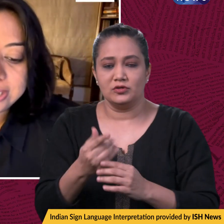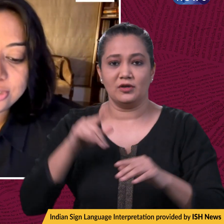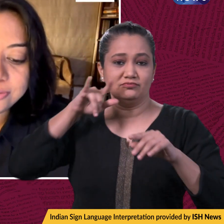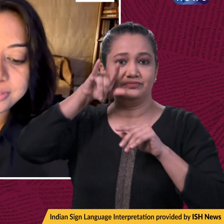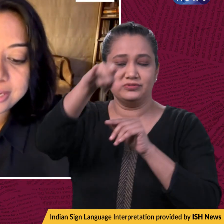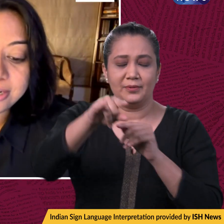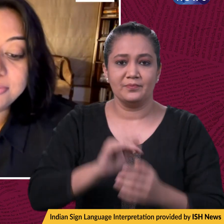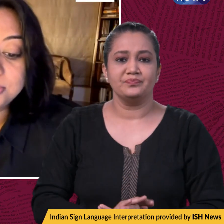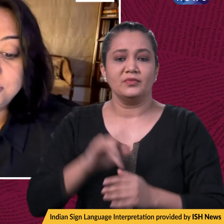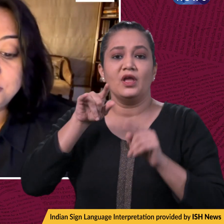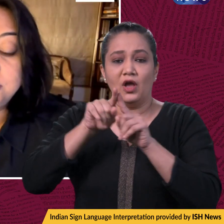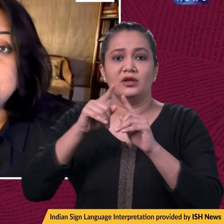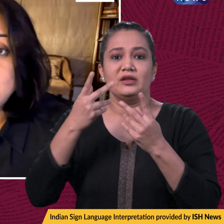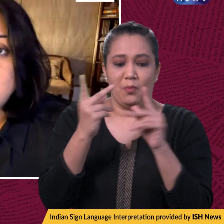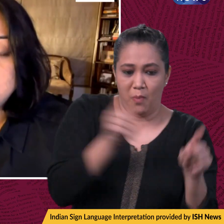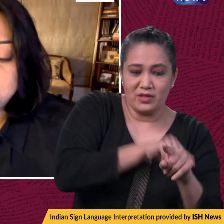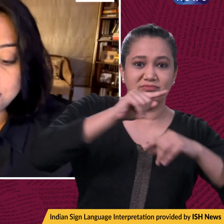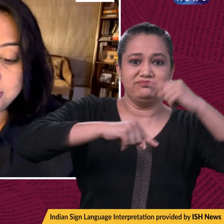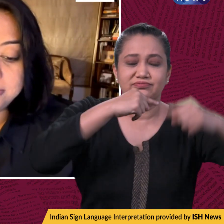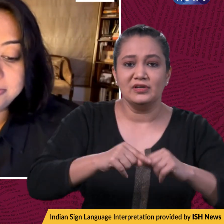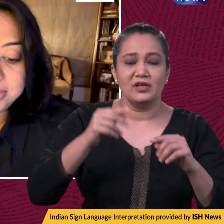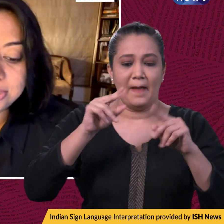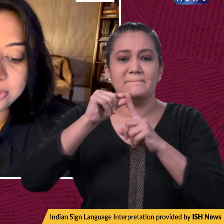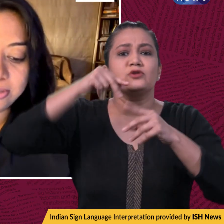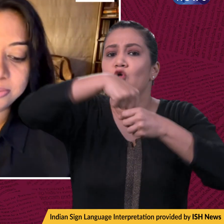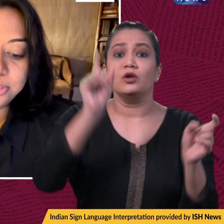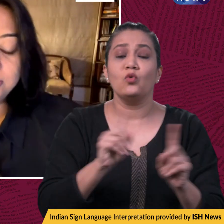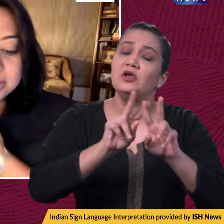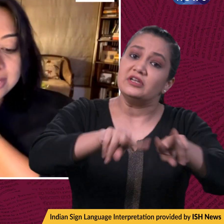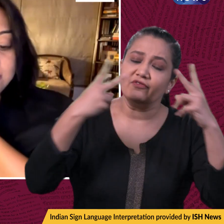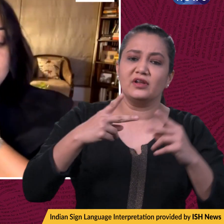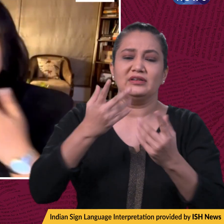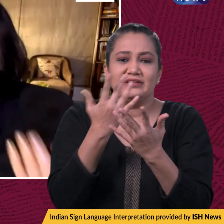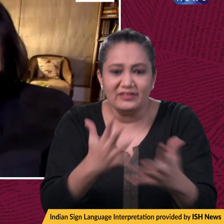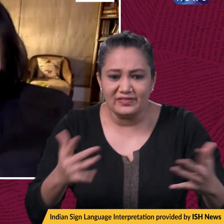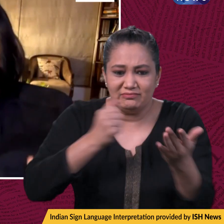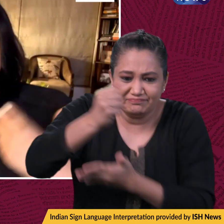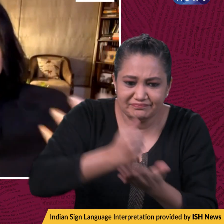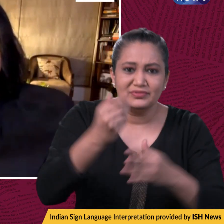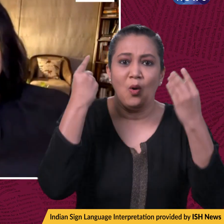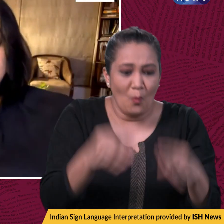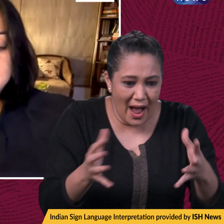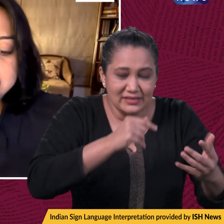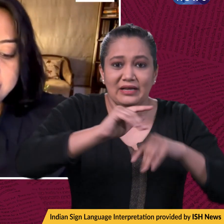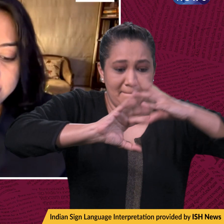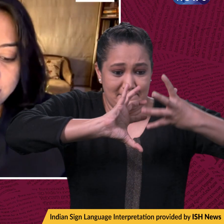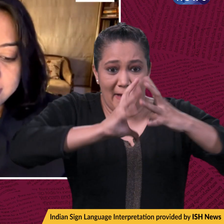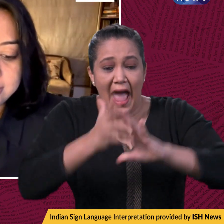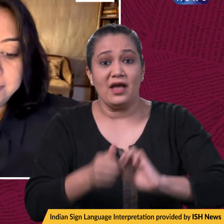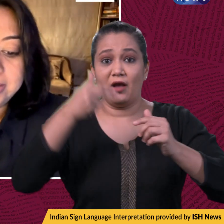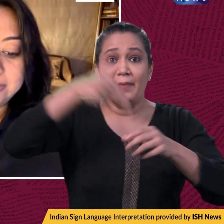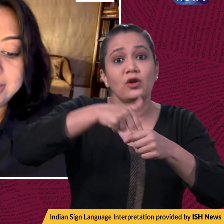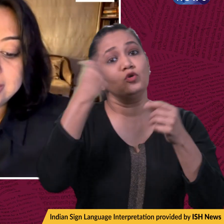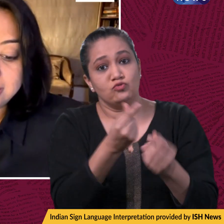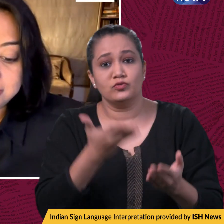The jet engine of the aircraft was fueled with non-petroleum feedstocks, which uses leftovers from agriculture, wood mills, and other